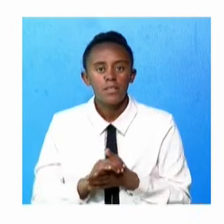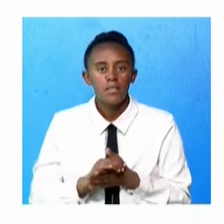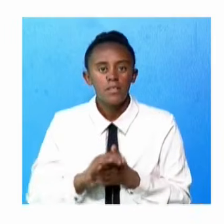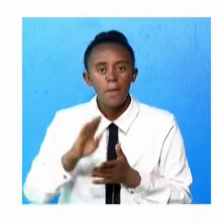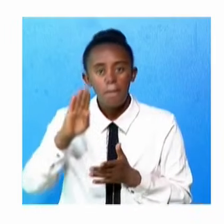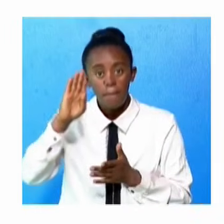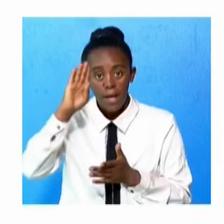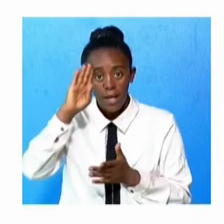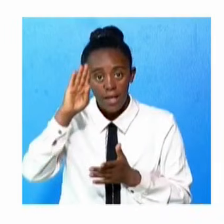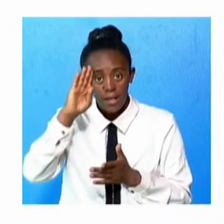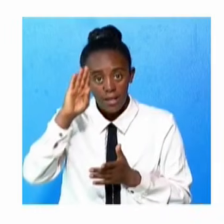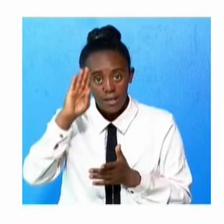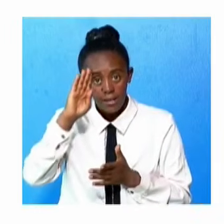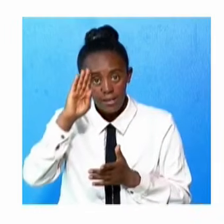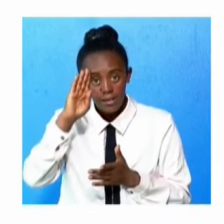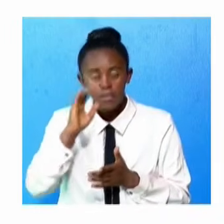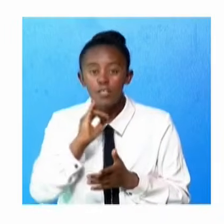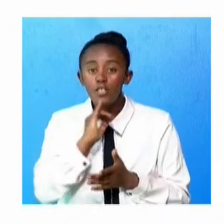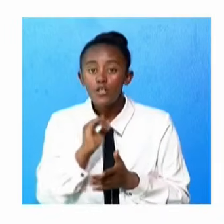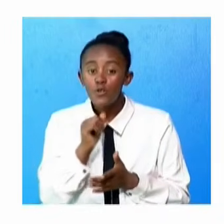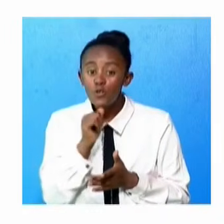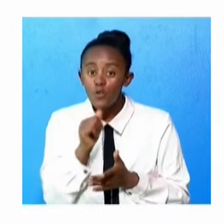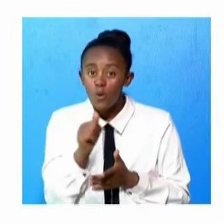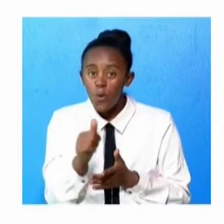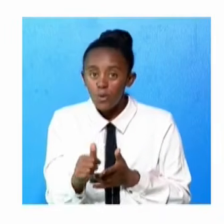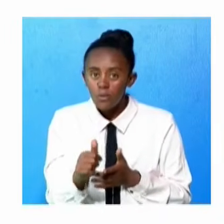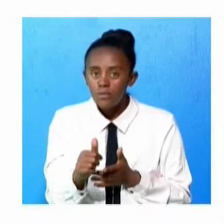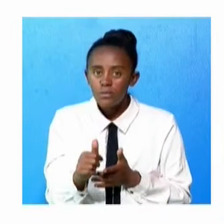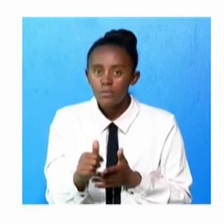Bakala is not